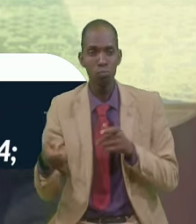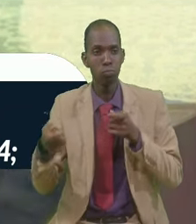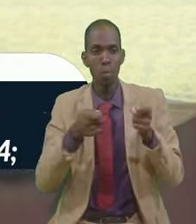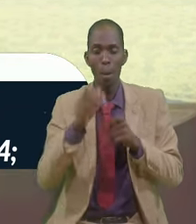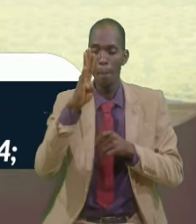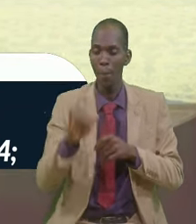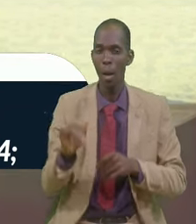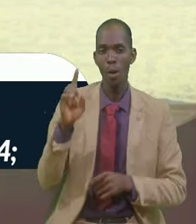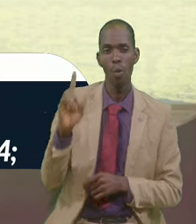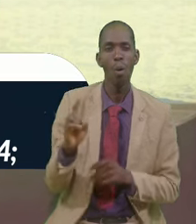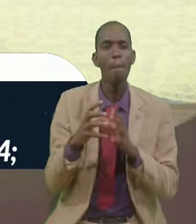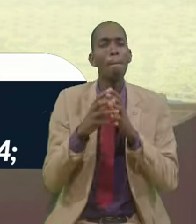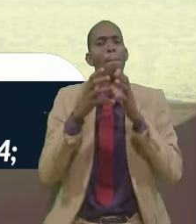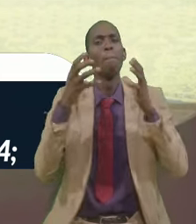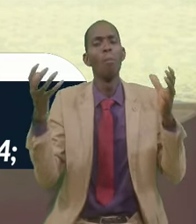one,